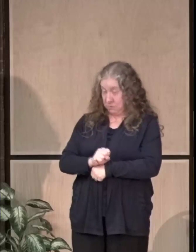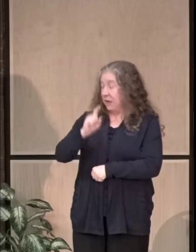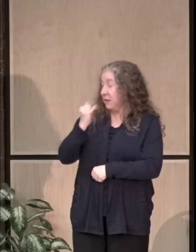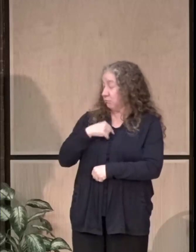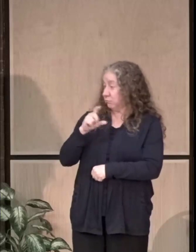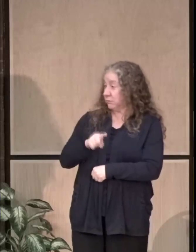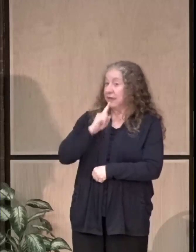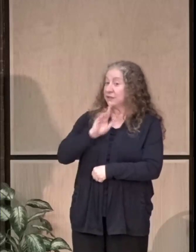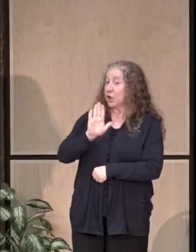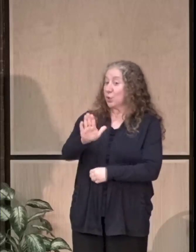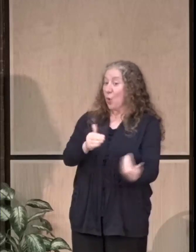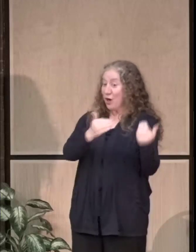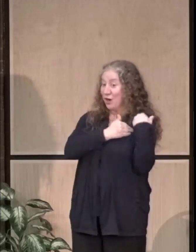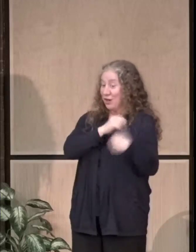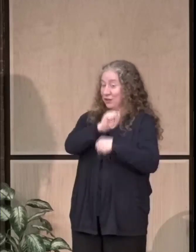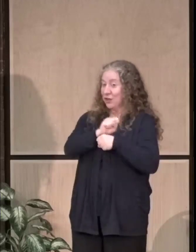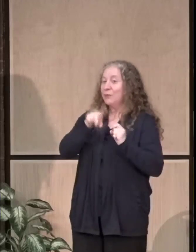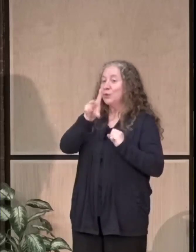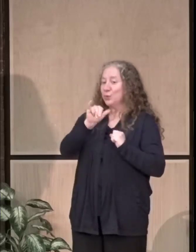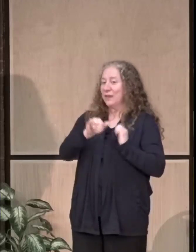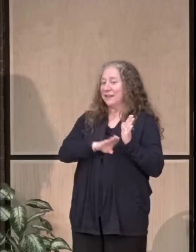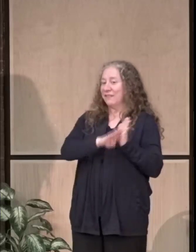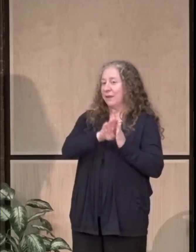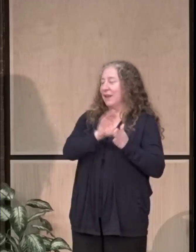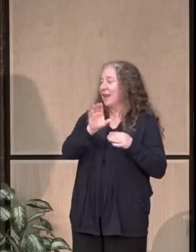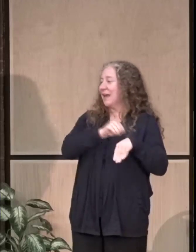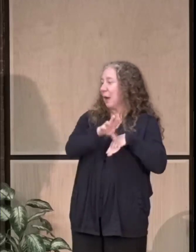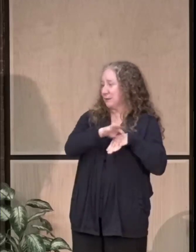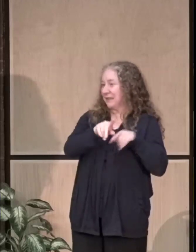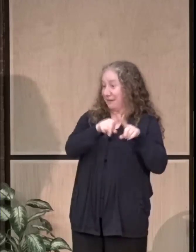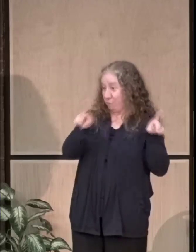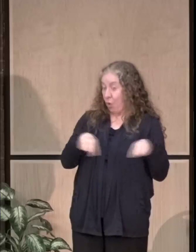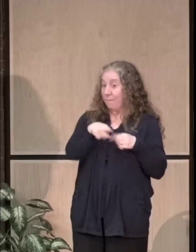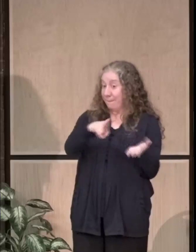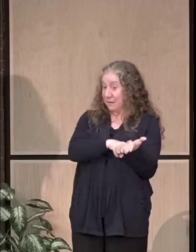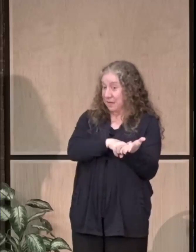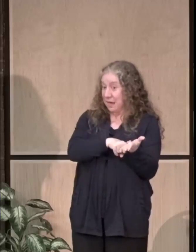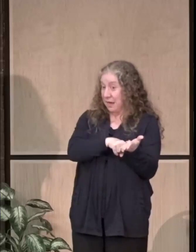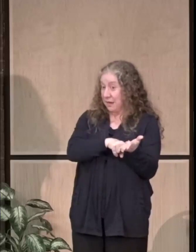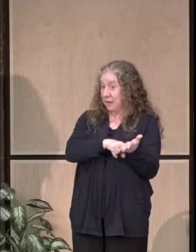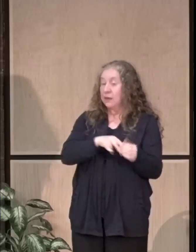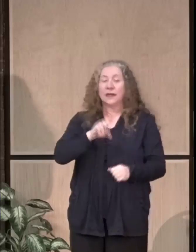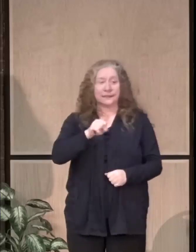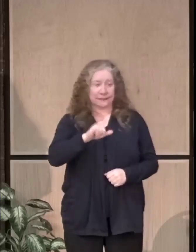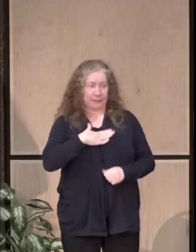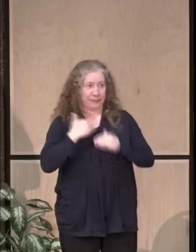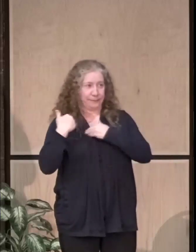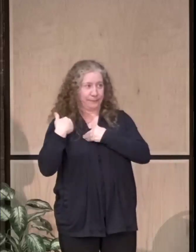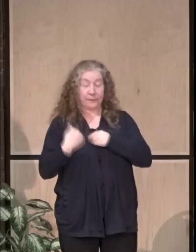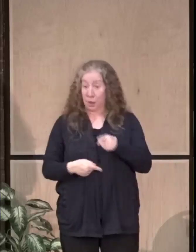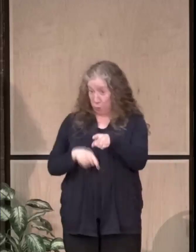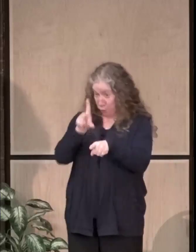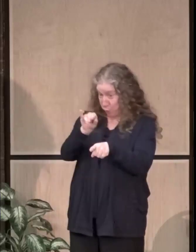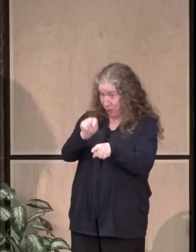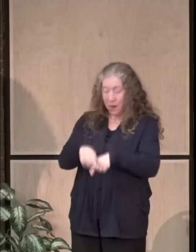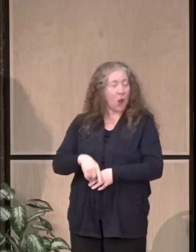the developmental counseling form? That was a requirement of me, yes. Did you do that? I did not. And was it